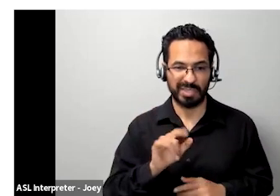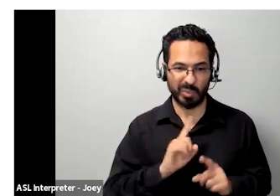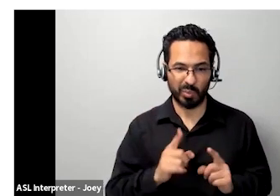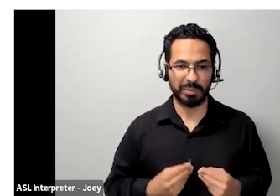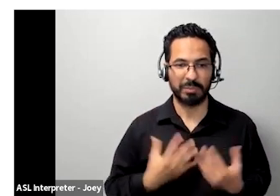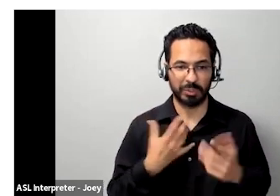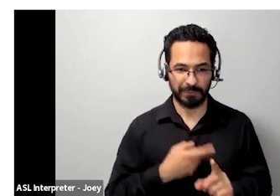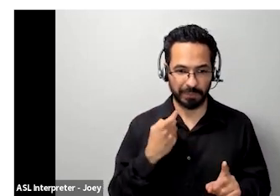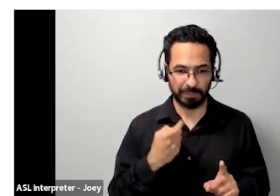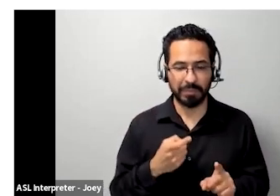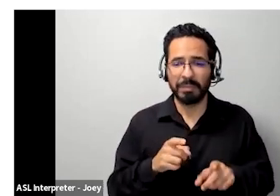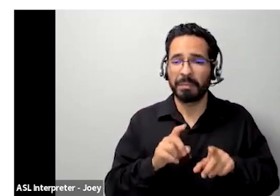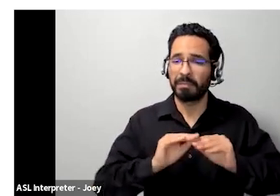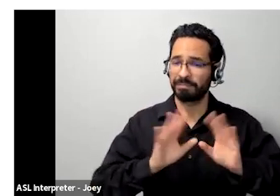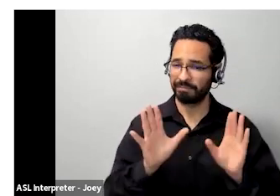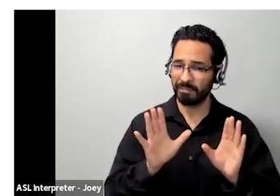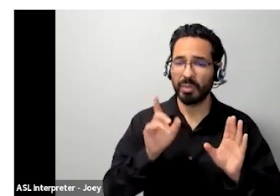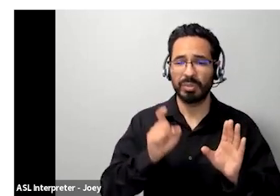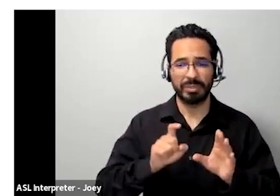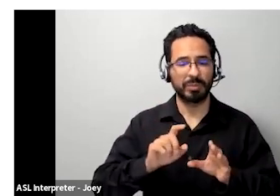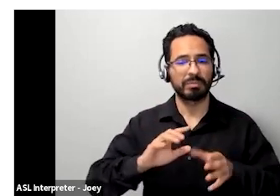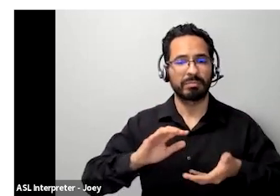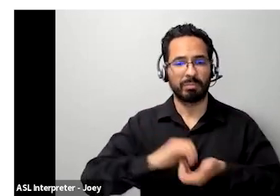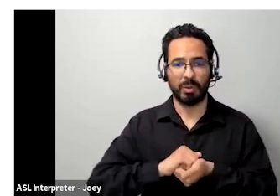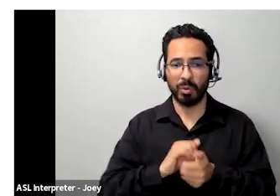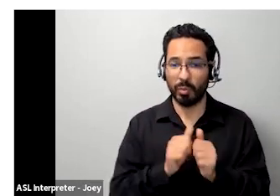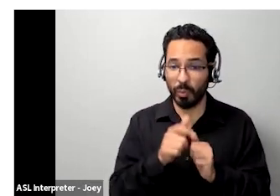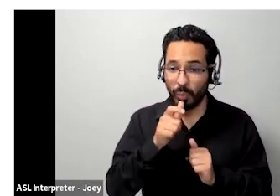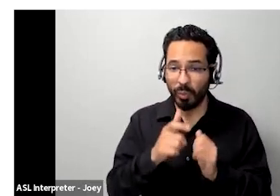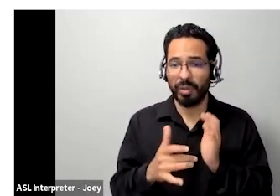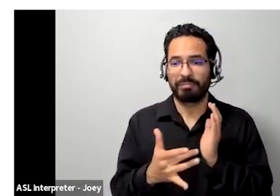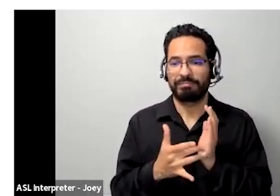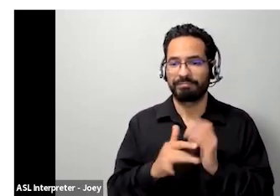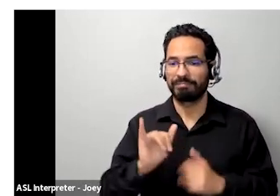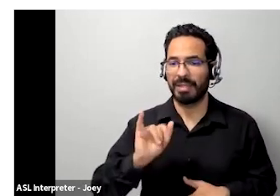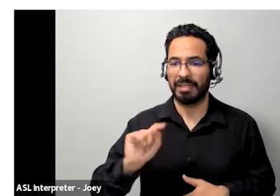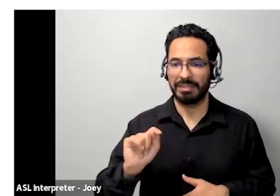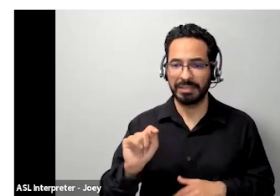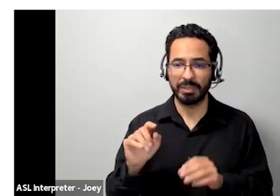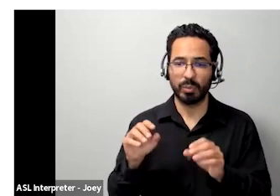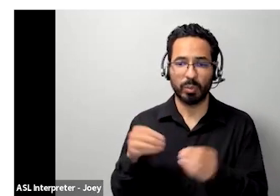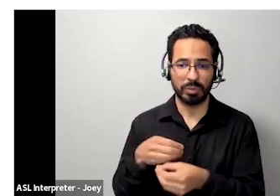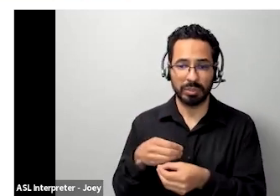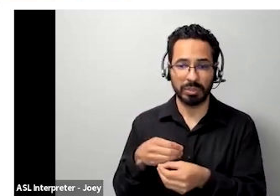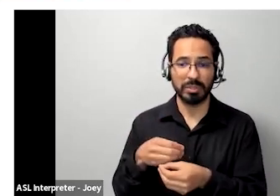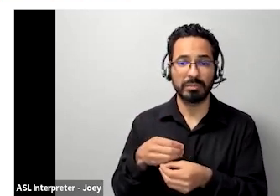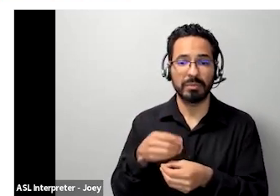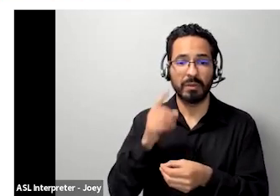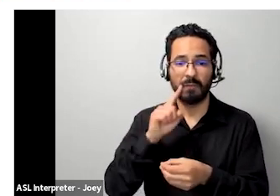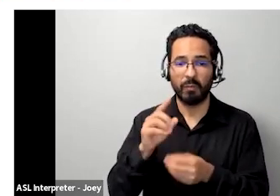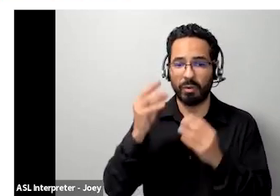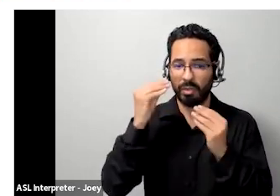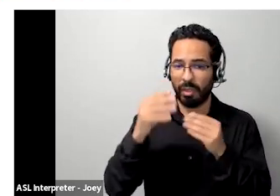course, we have to partner with the IT organization in order to enable the thought leadership,